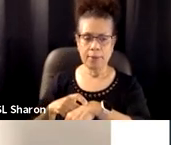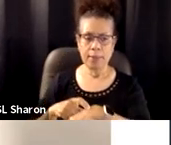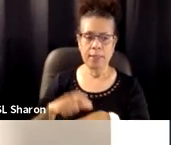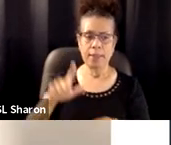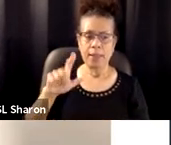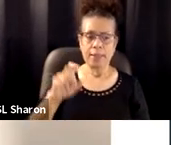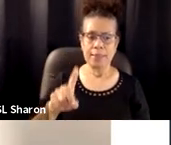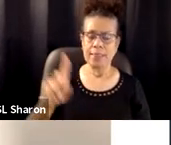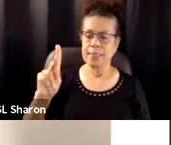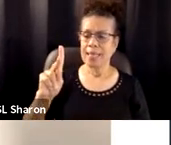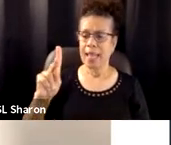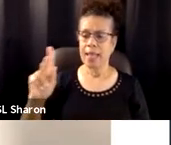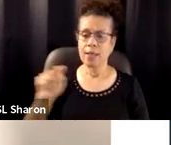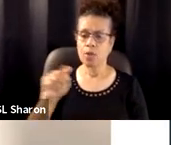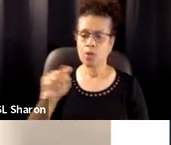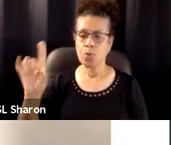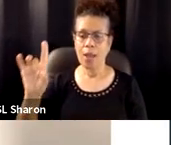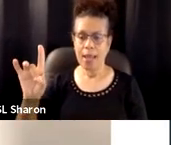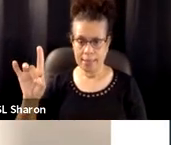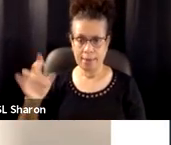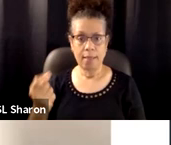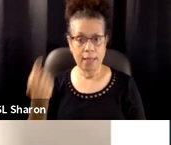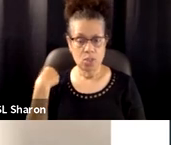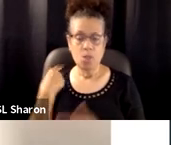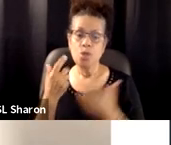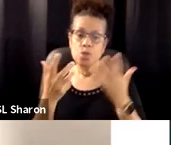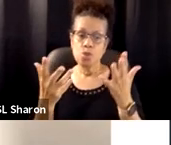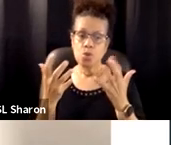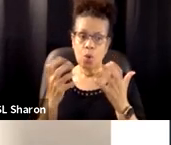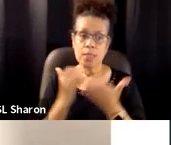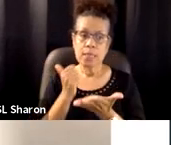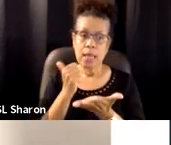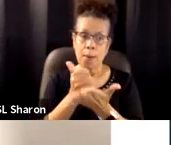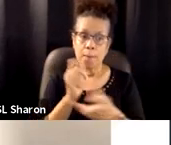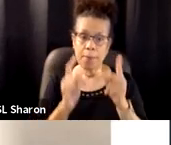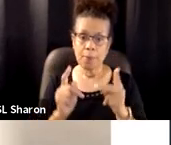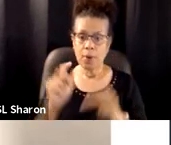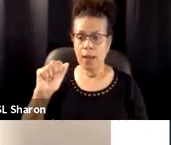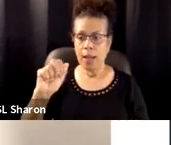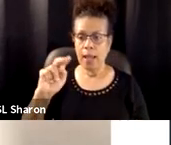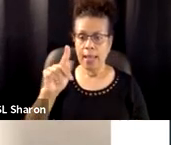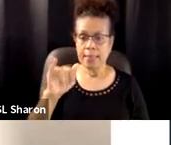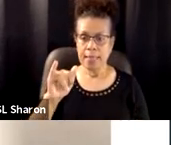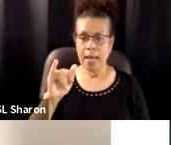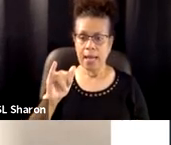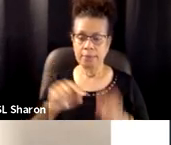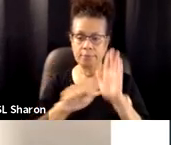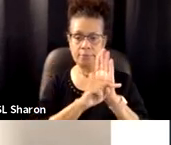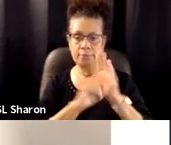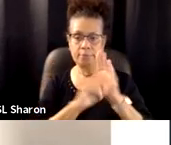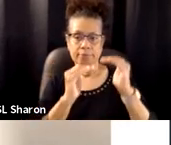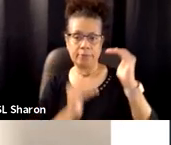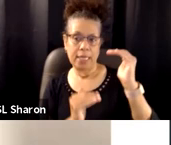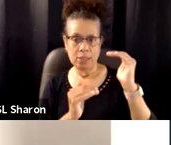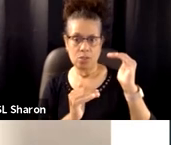last year and she's all about helping people develop an anti-deficit view for our most